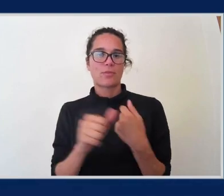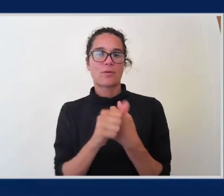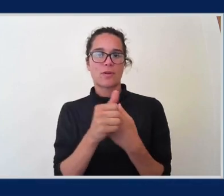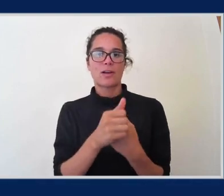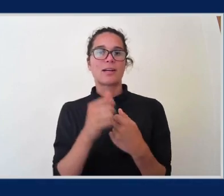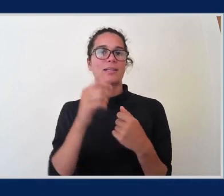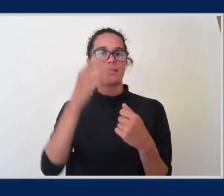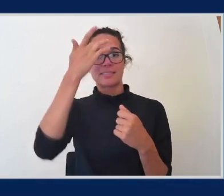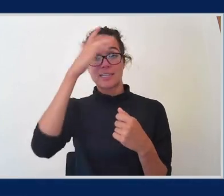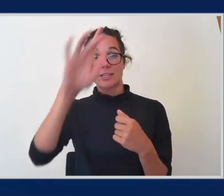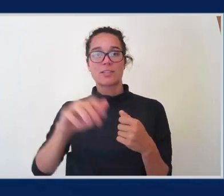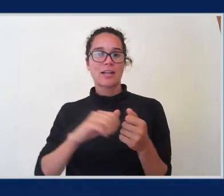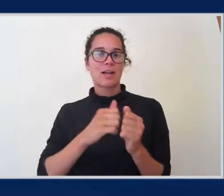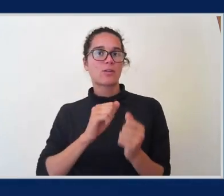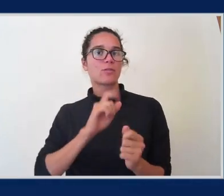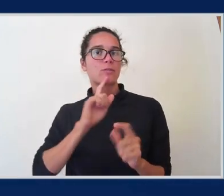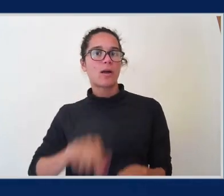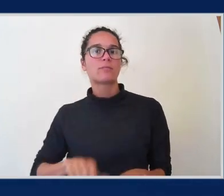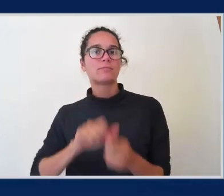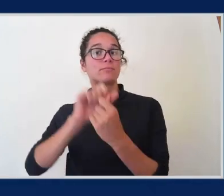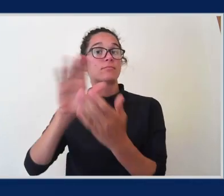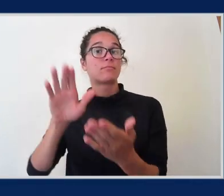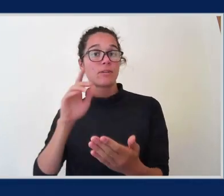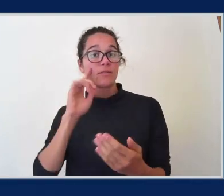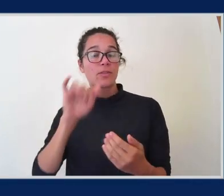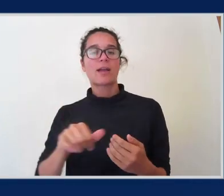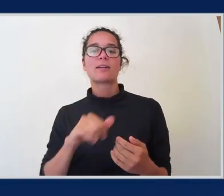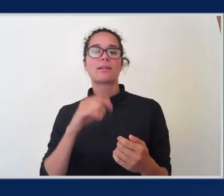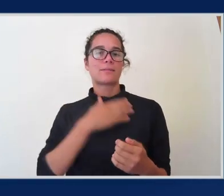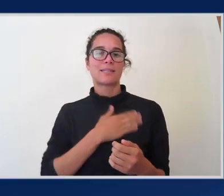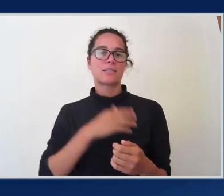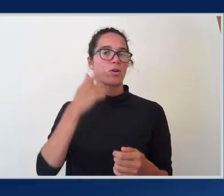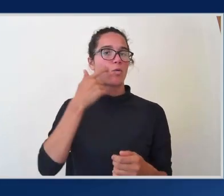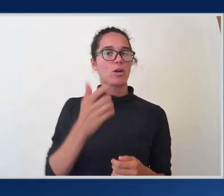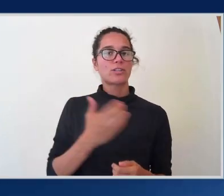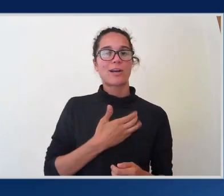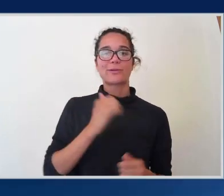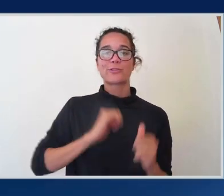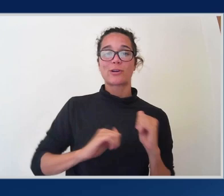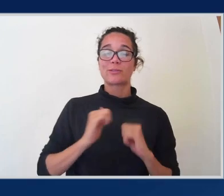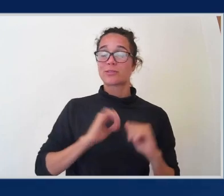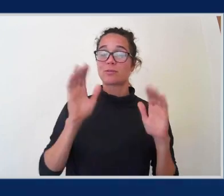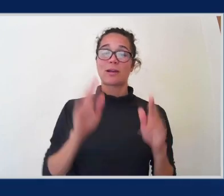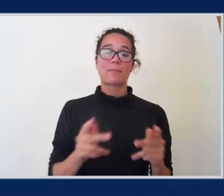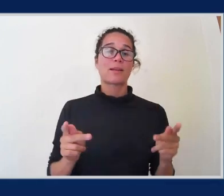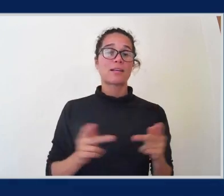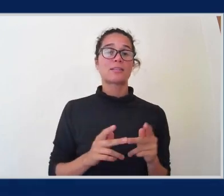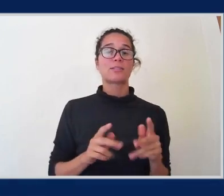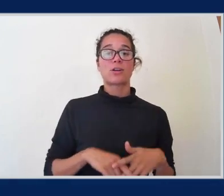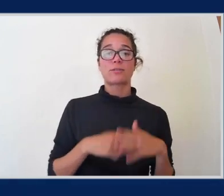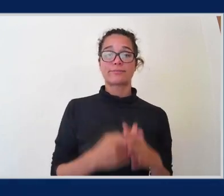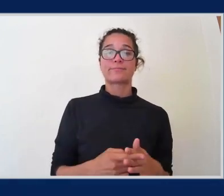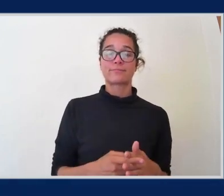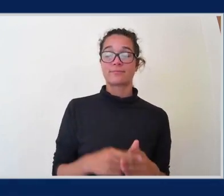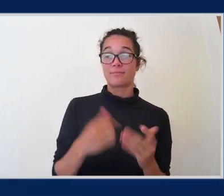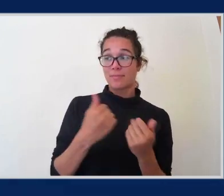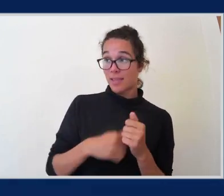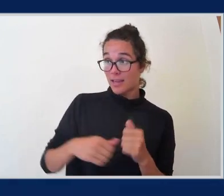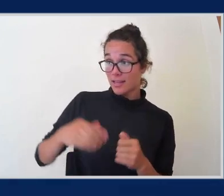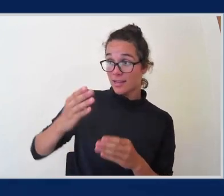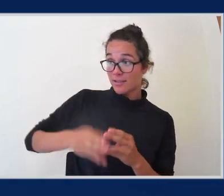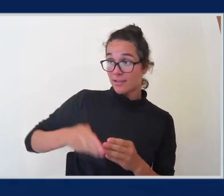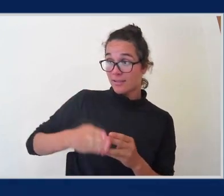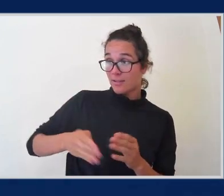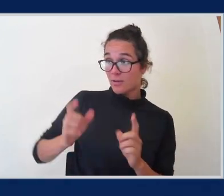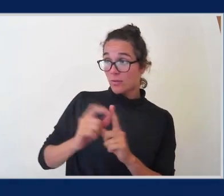response using that threat intel, you should tune into our show. It's a great Ben? place to start. Any parting words? We